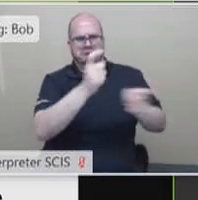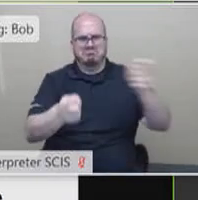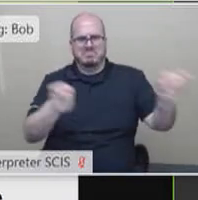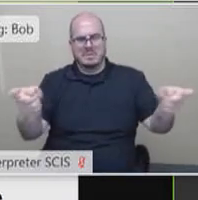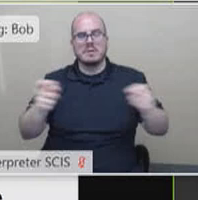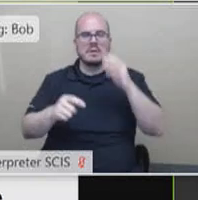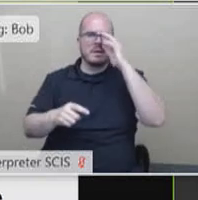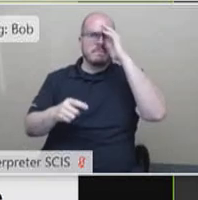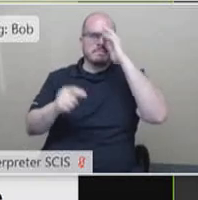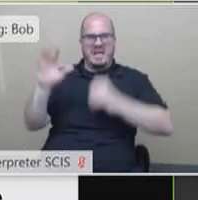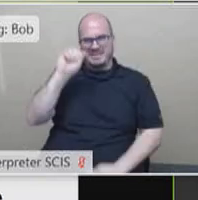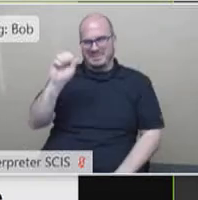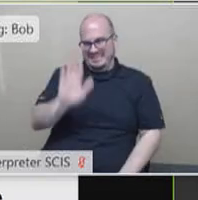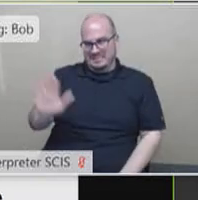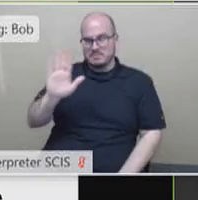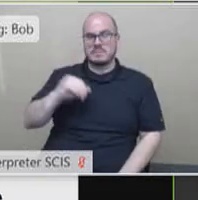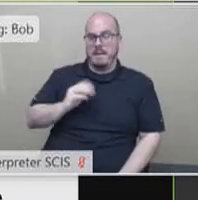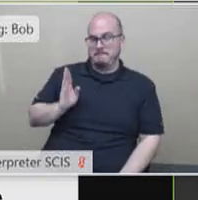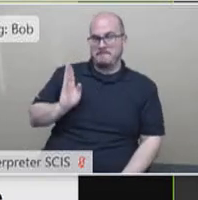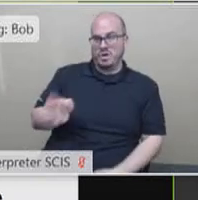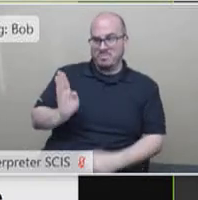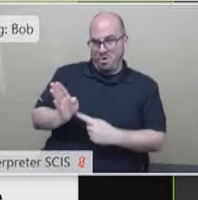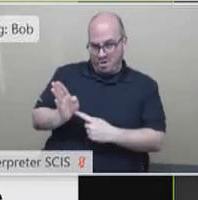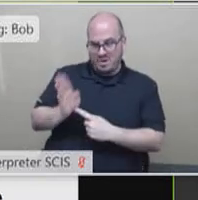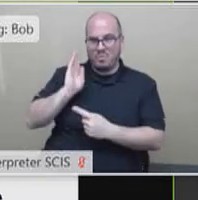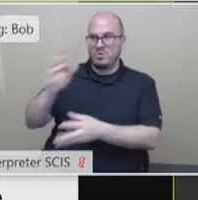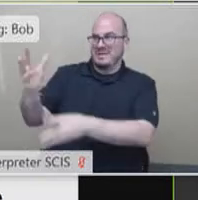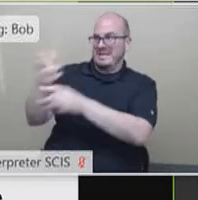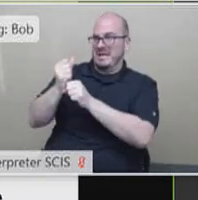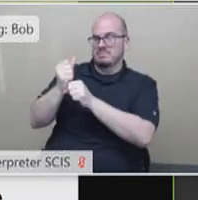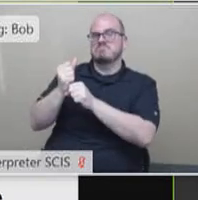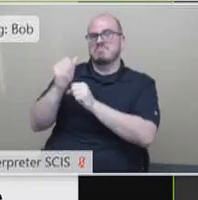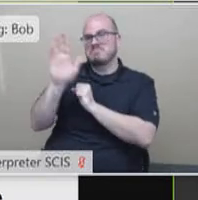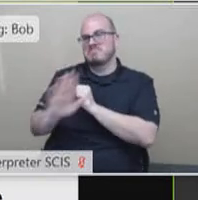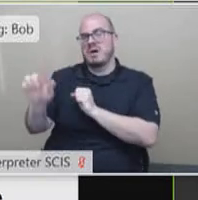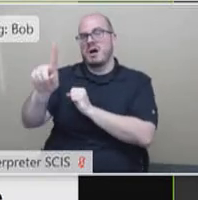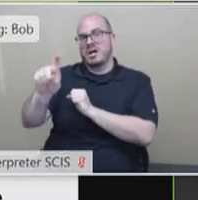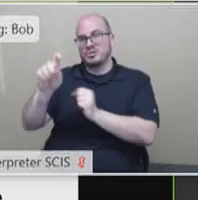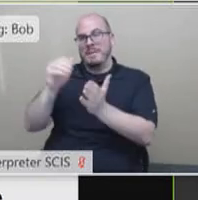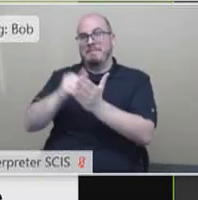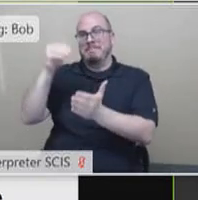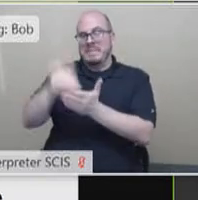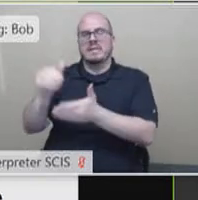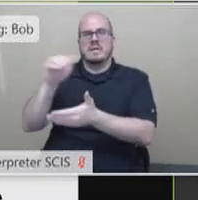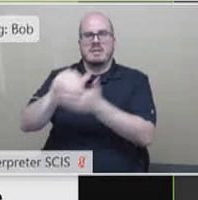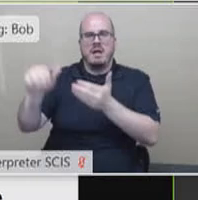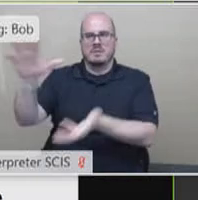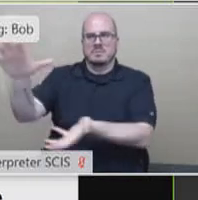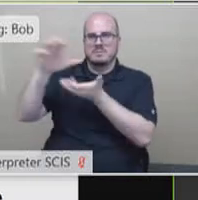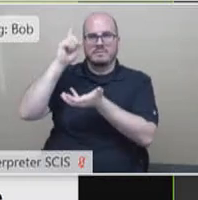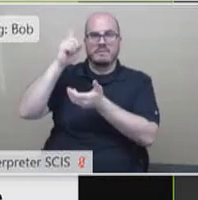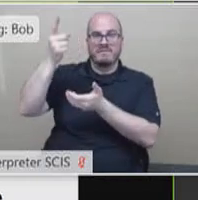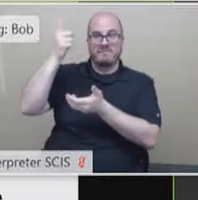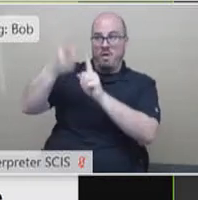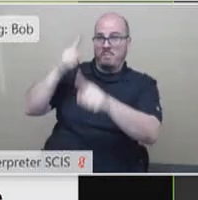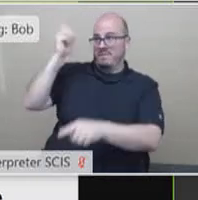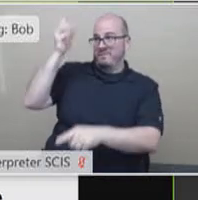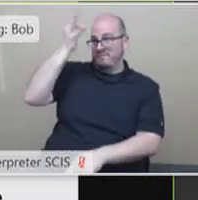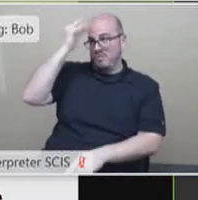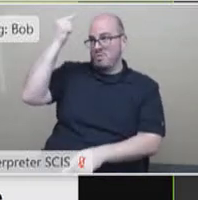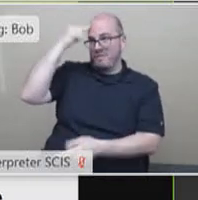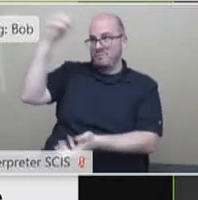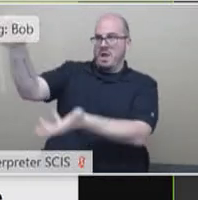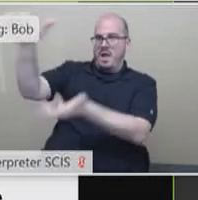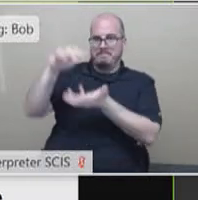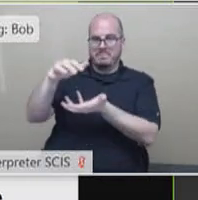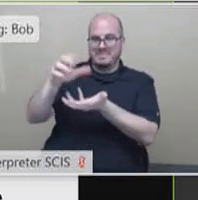is that Baltimore will get somewhere in the neighborhood of $100 million of federal stimulus money directly. And again, a lot of that will be used